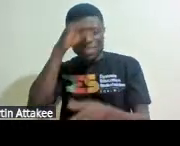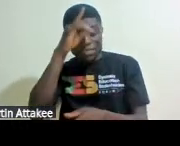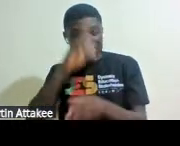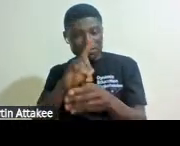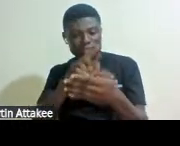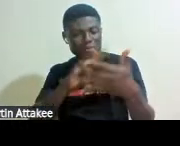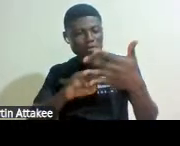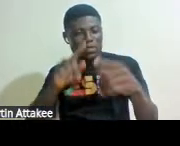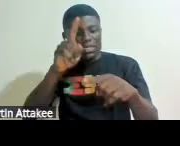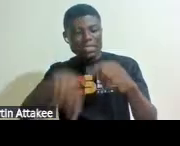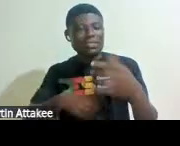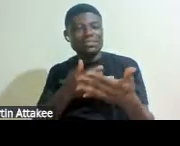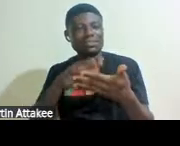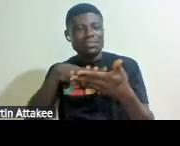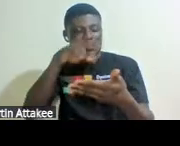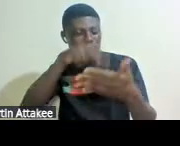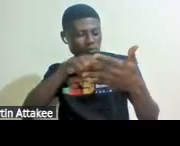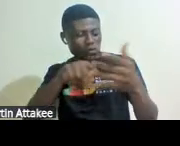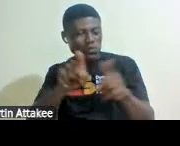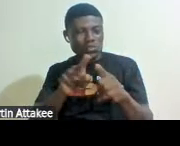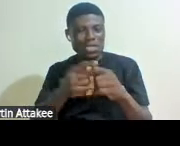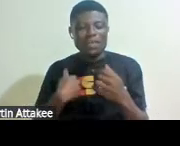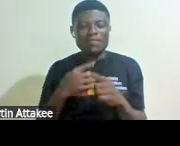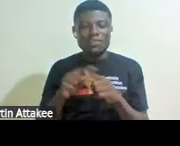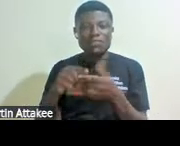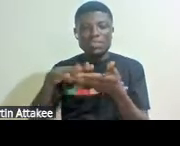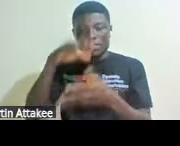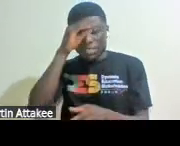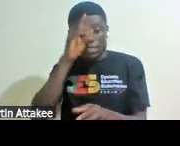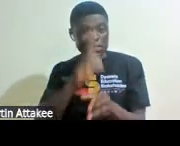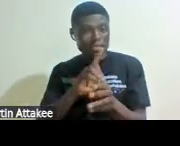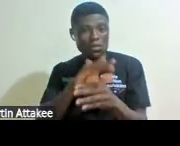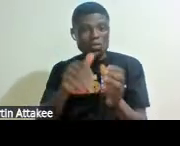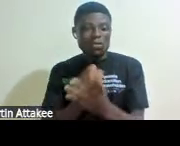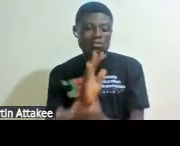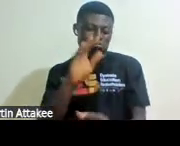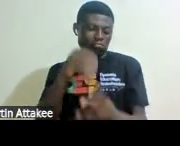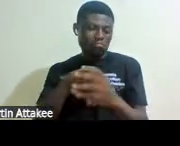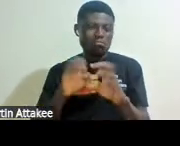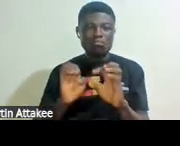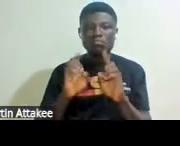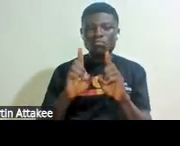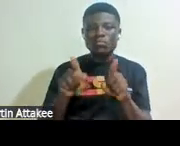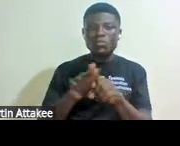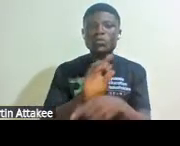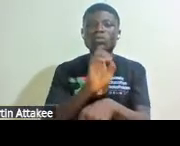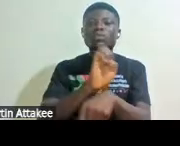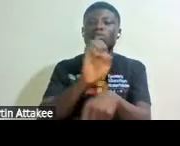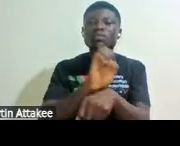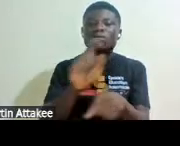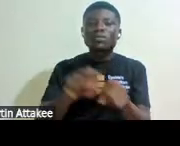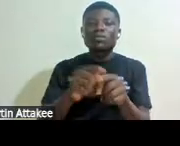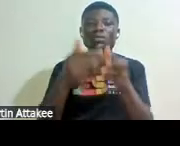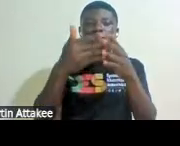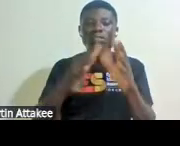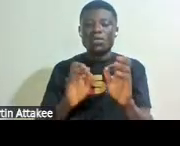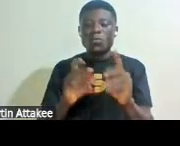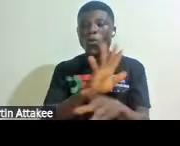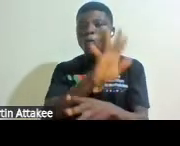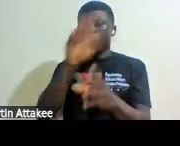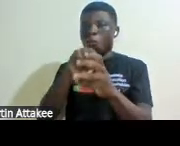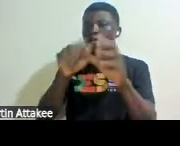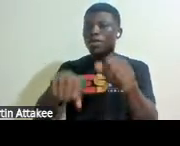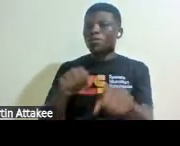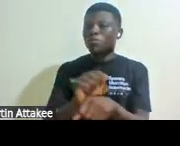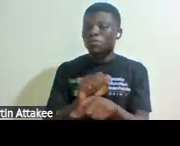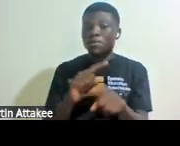learning differences are not excluded from education, employment, or leadership opportunities. Now,